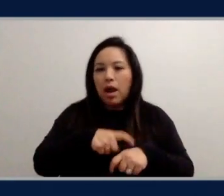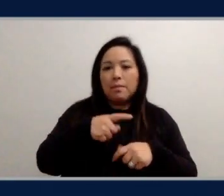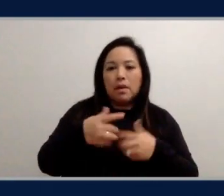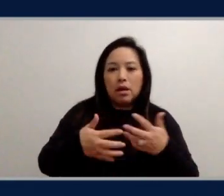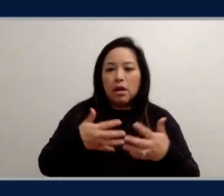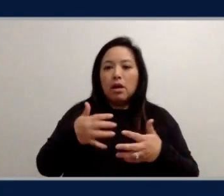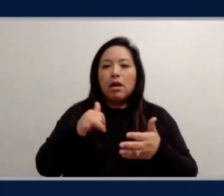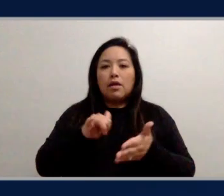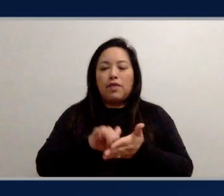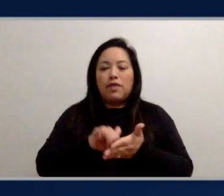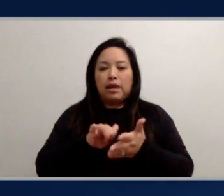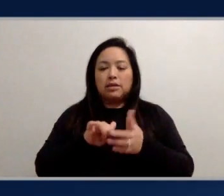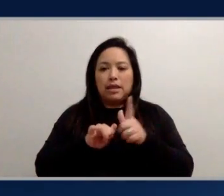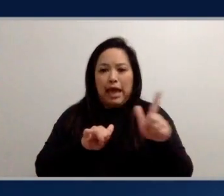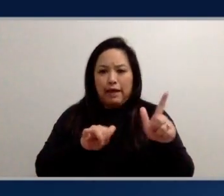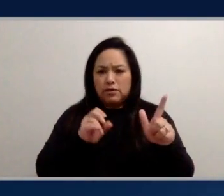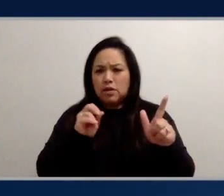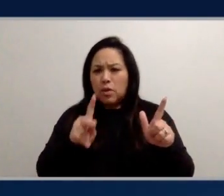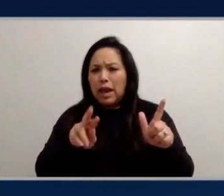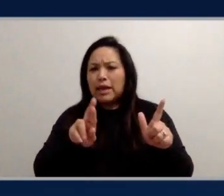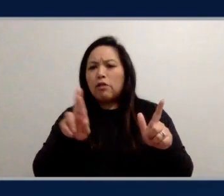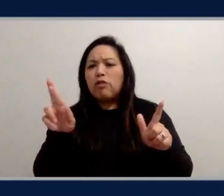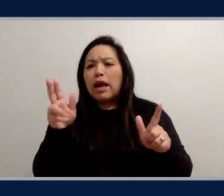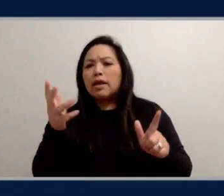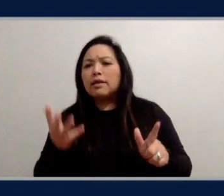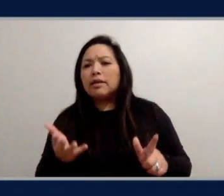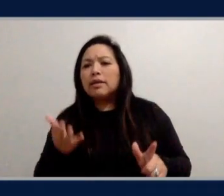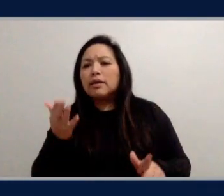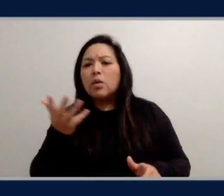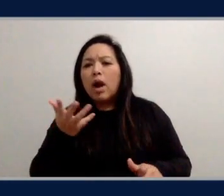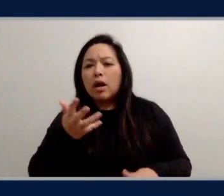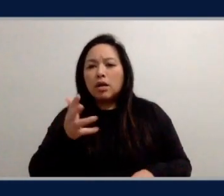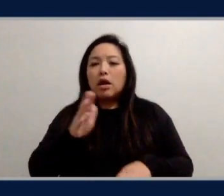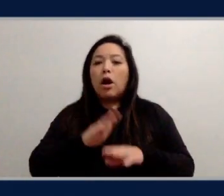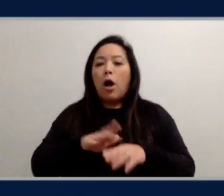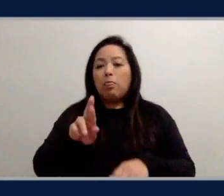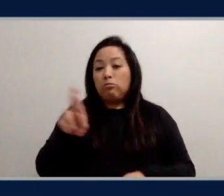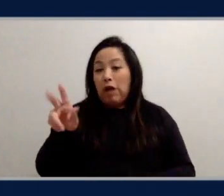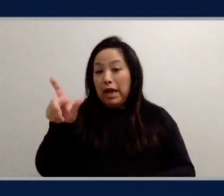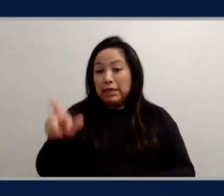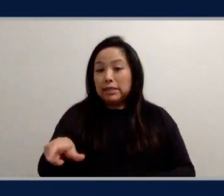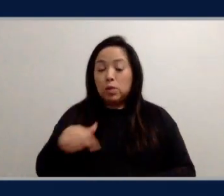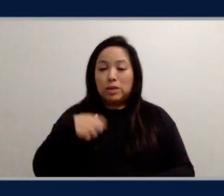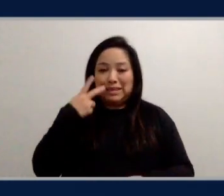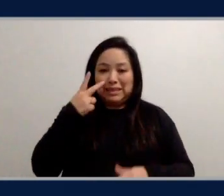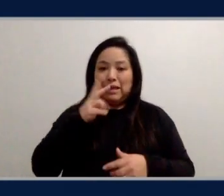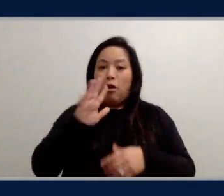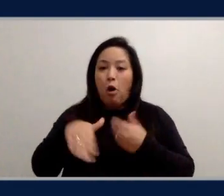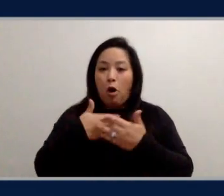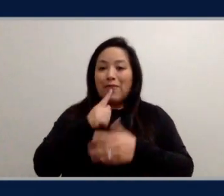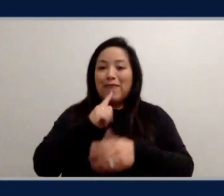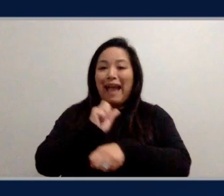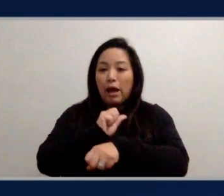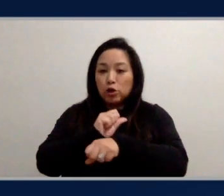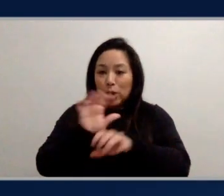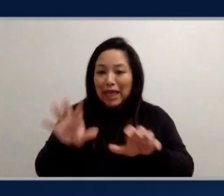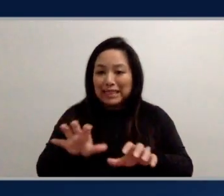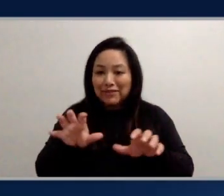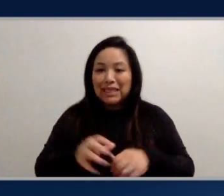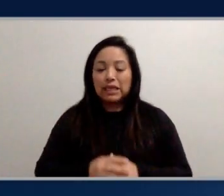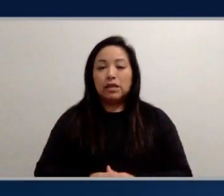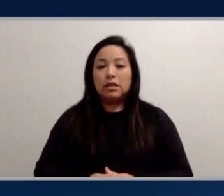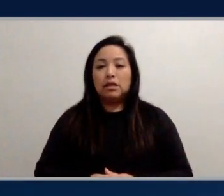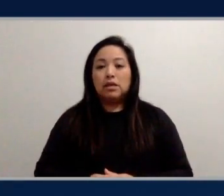side. What's on the right side here? Yeah. So on the right side of the screen, we can see all the actual activities that happen. If on the left it was